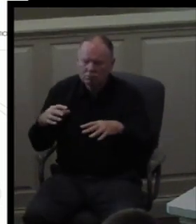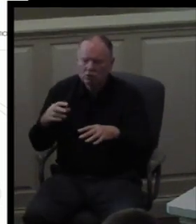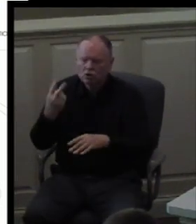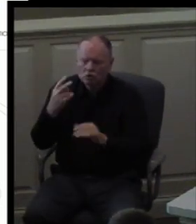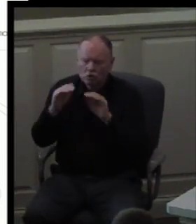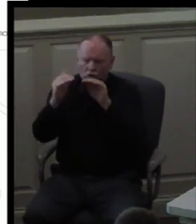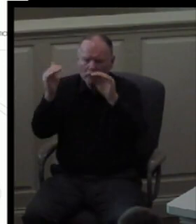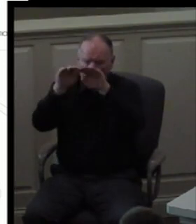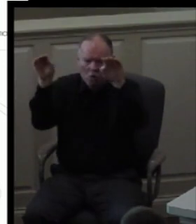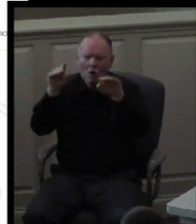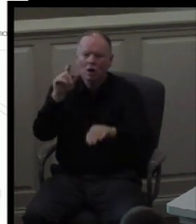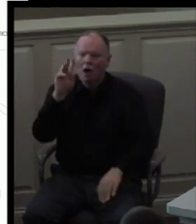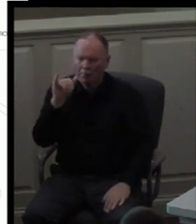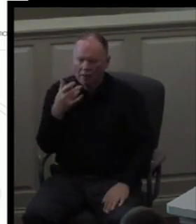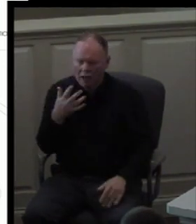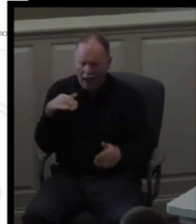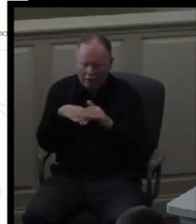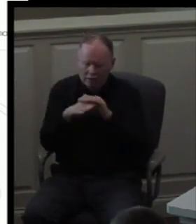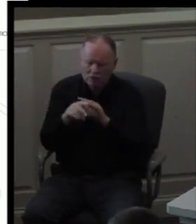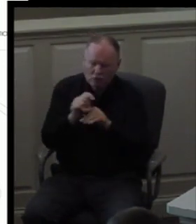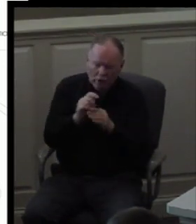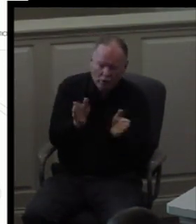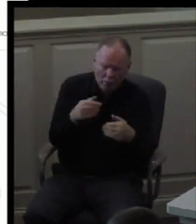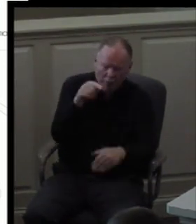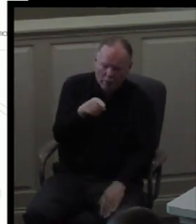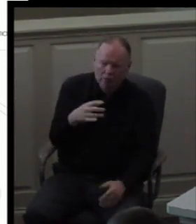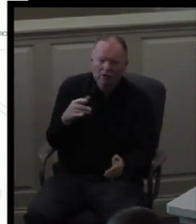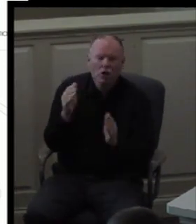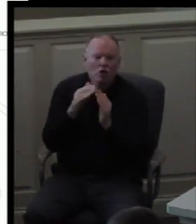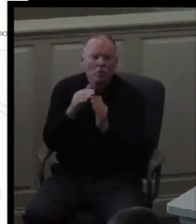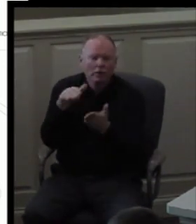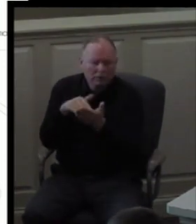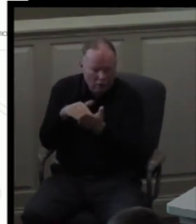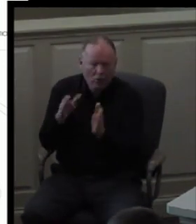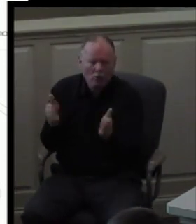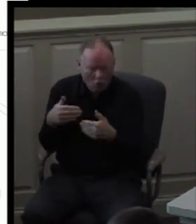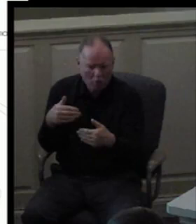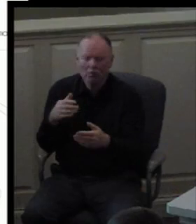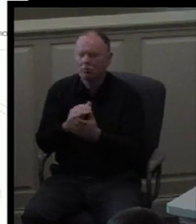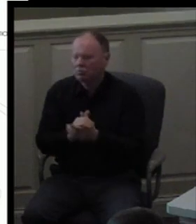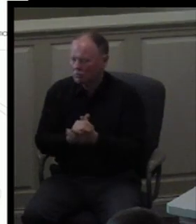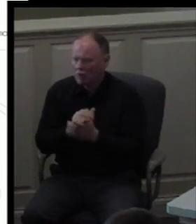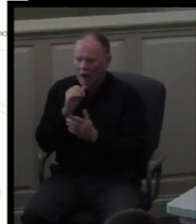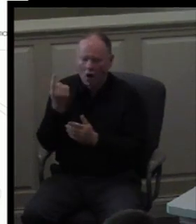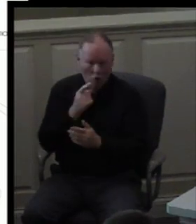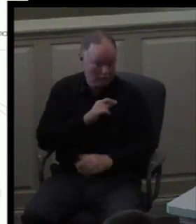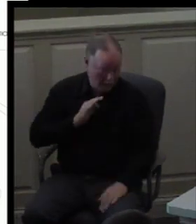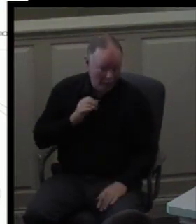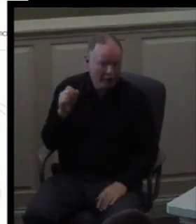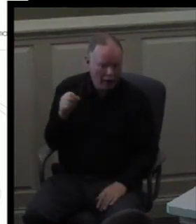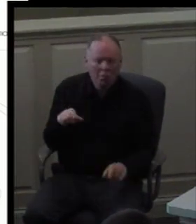which has direct links to the training room, which we see being a community center room. It's not only for